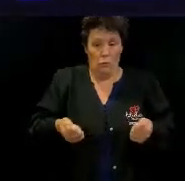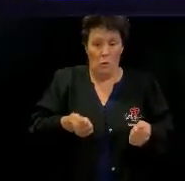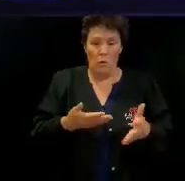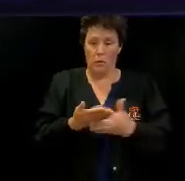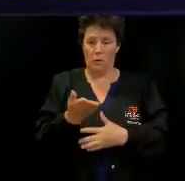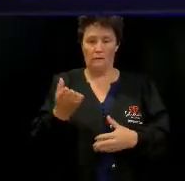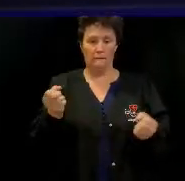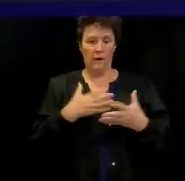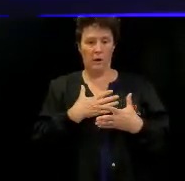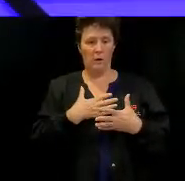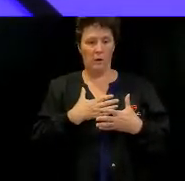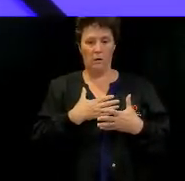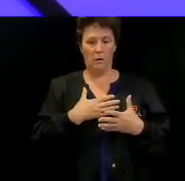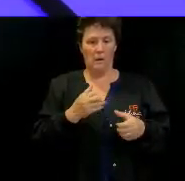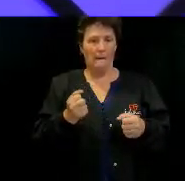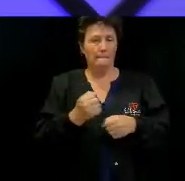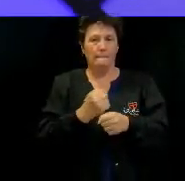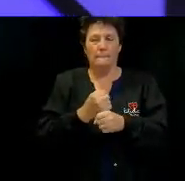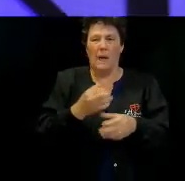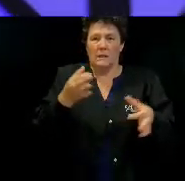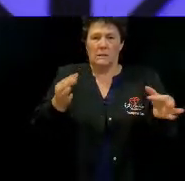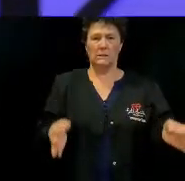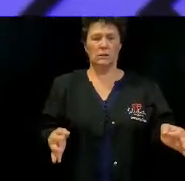Let me help you. If you can't,